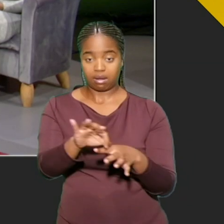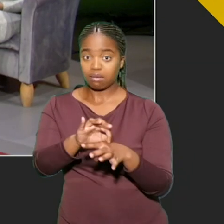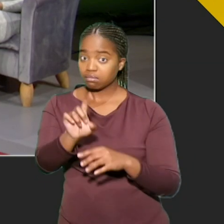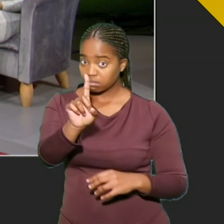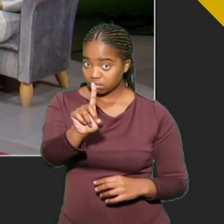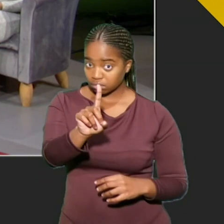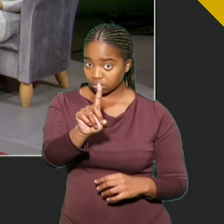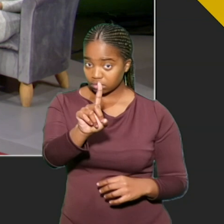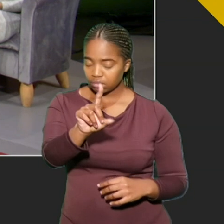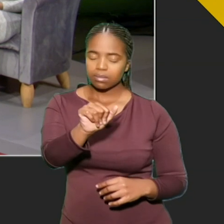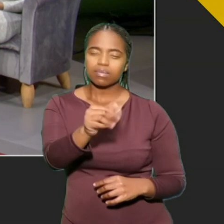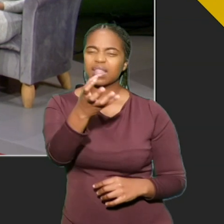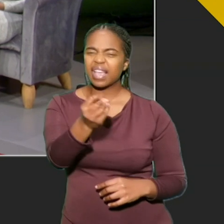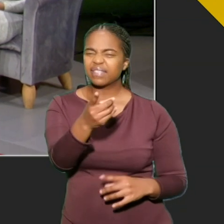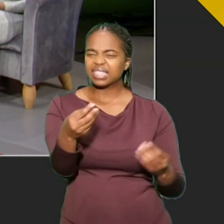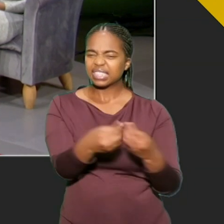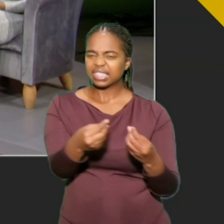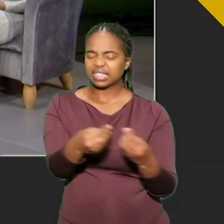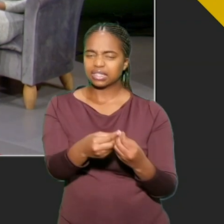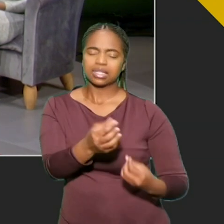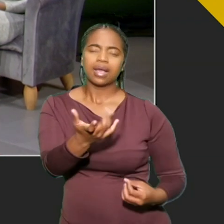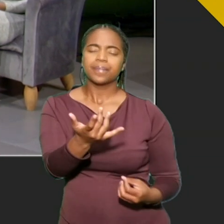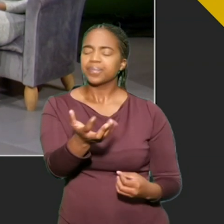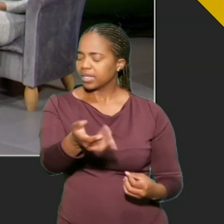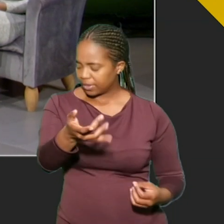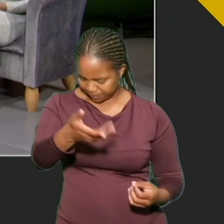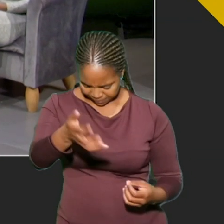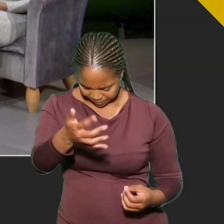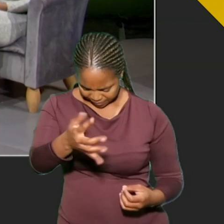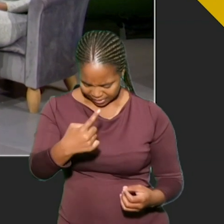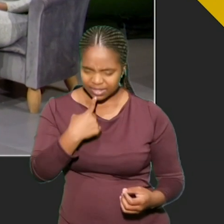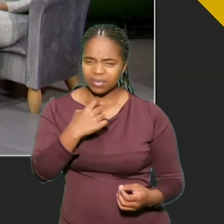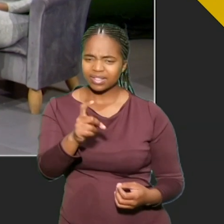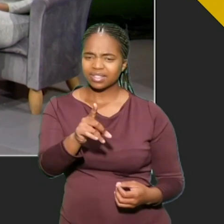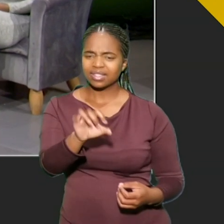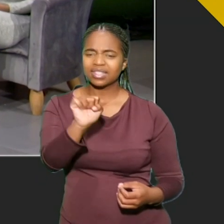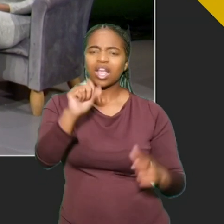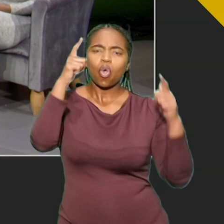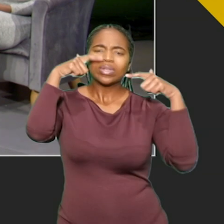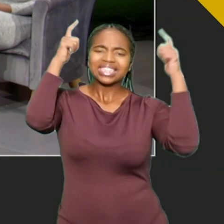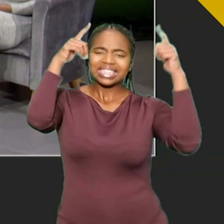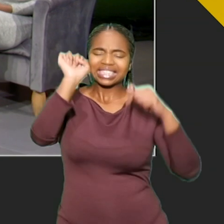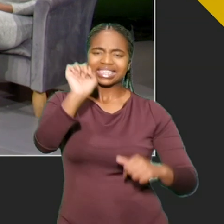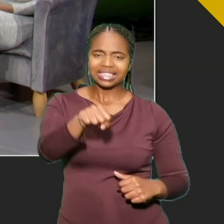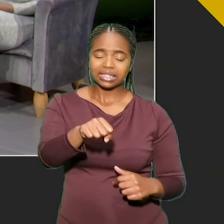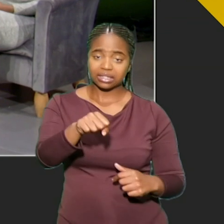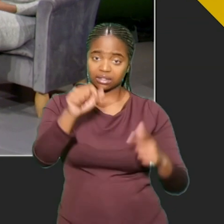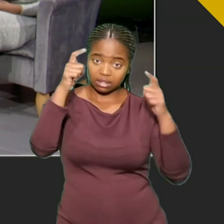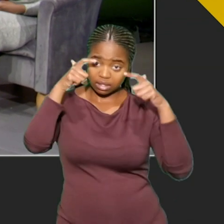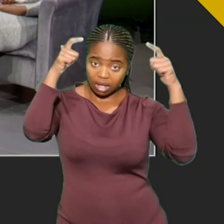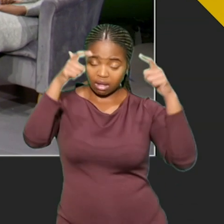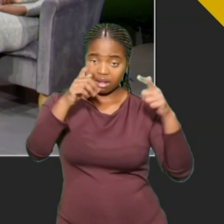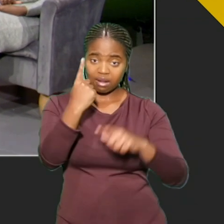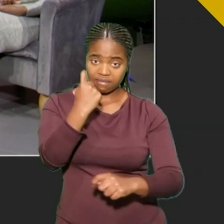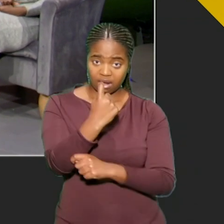also, Kumeletaba the chiefs and king and kidi kings, kidi chiefs. Yeah, inkos. Inkos. Yeah. Do they actually